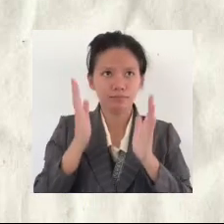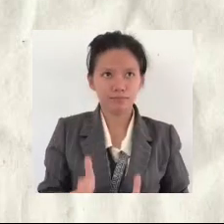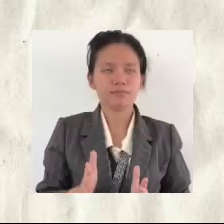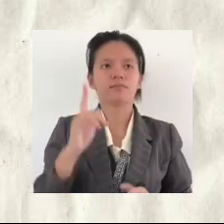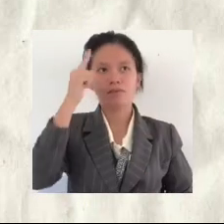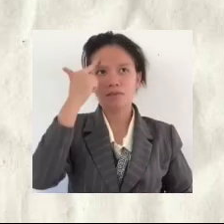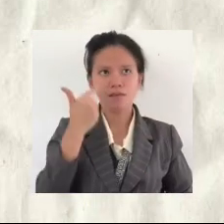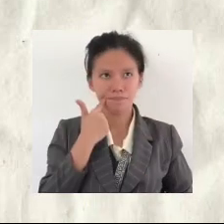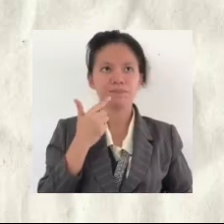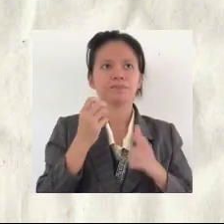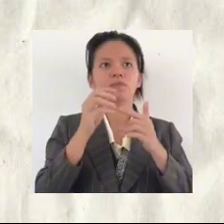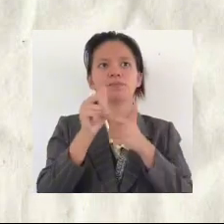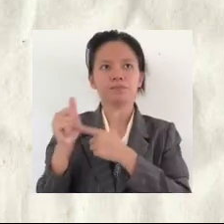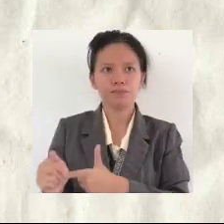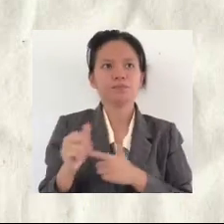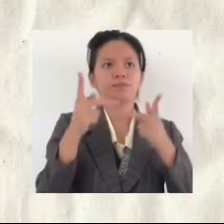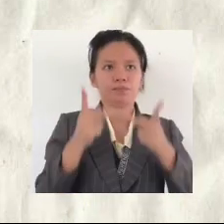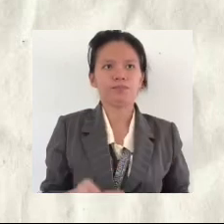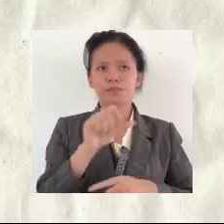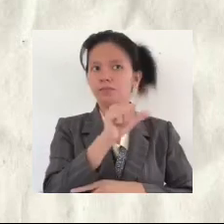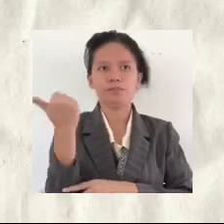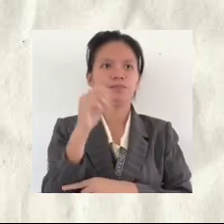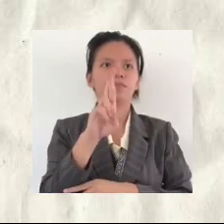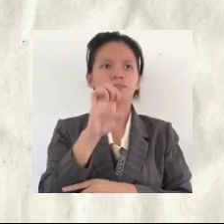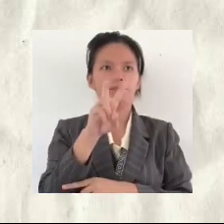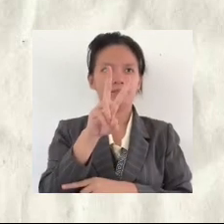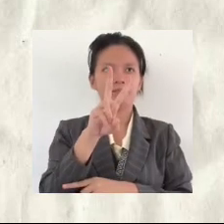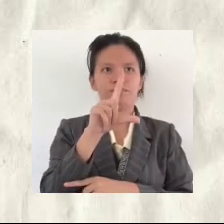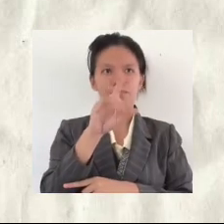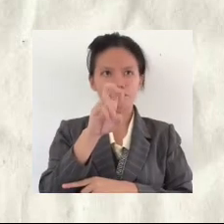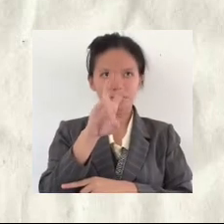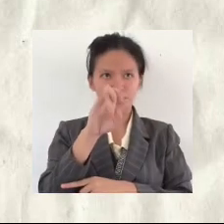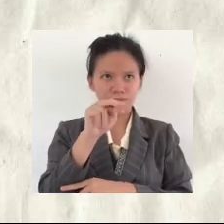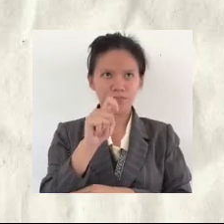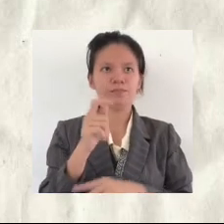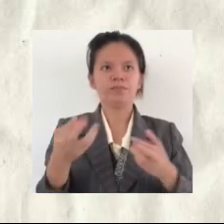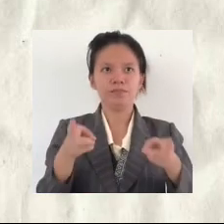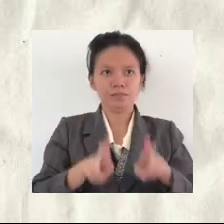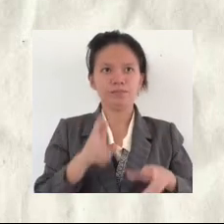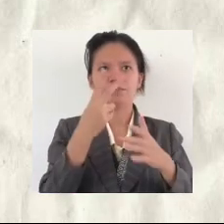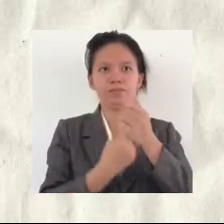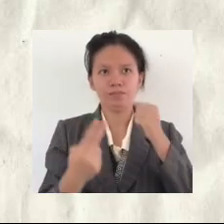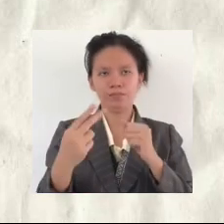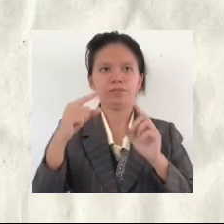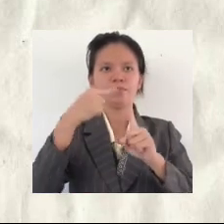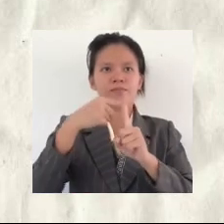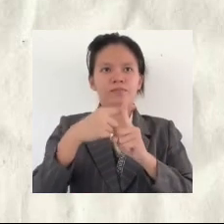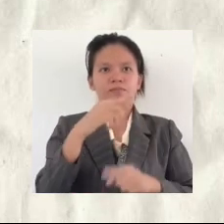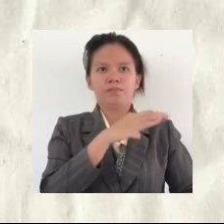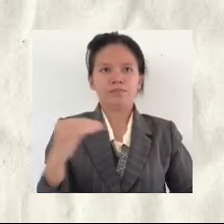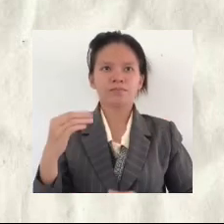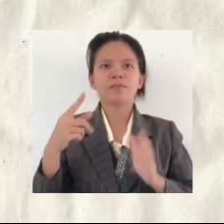highlighting the most important results without repeating detailed data. 10. Use the active voice as much as